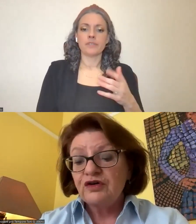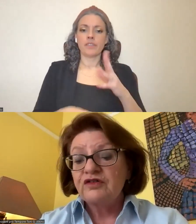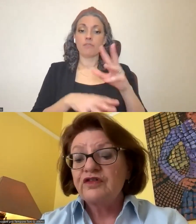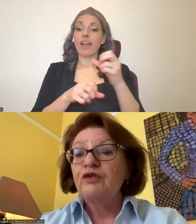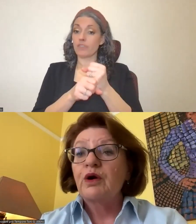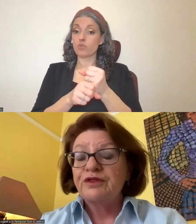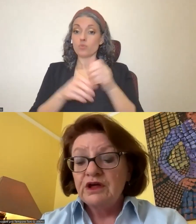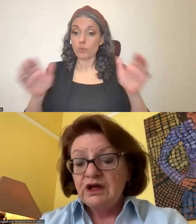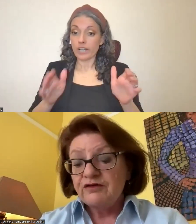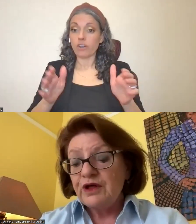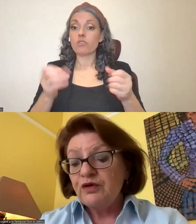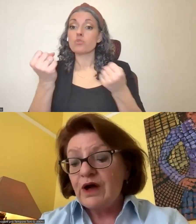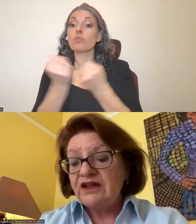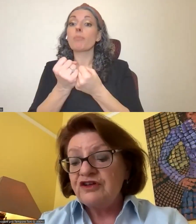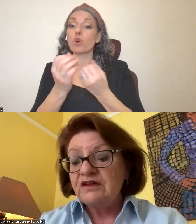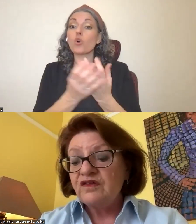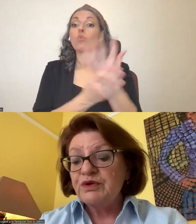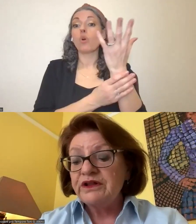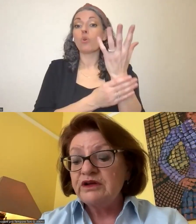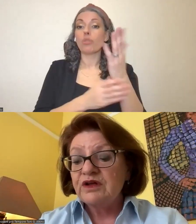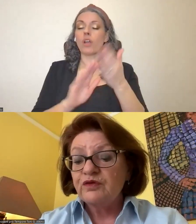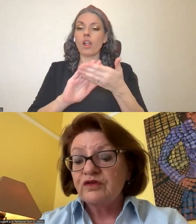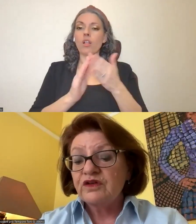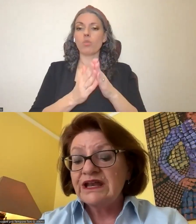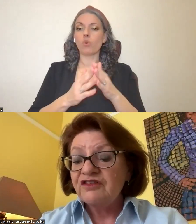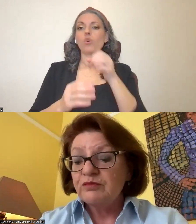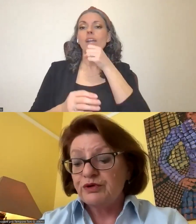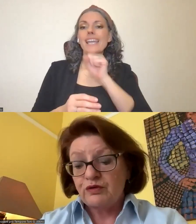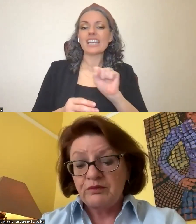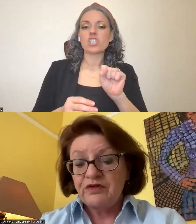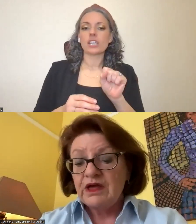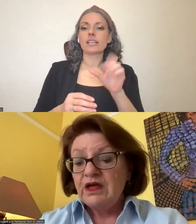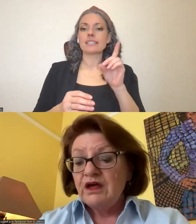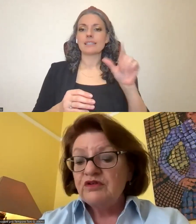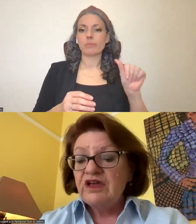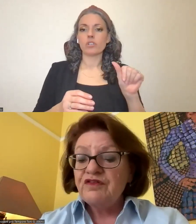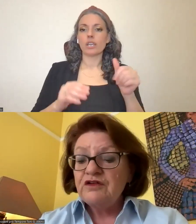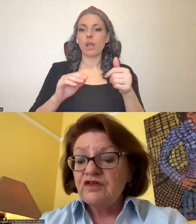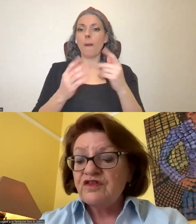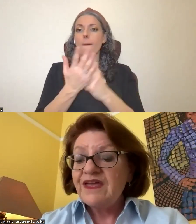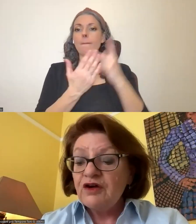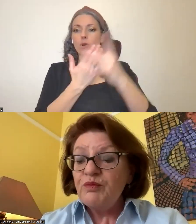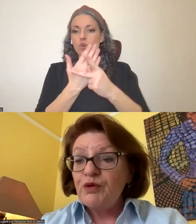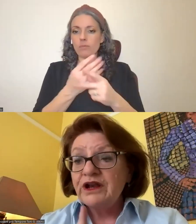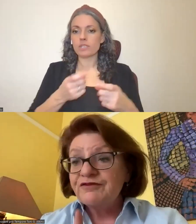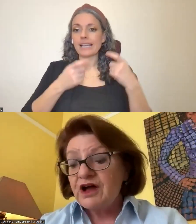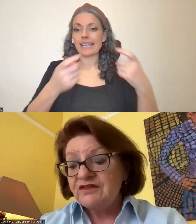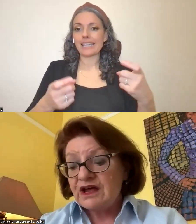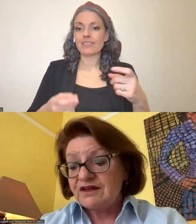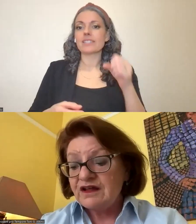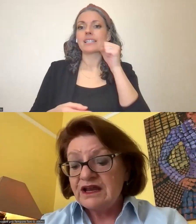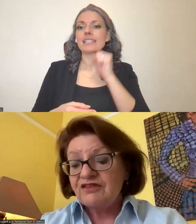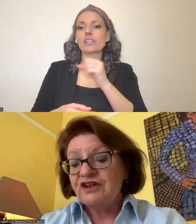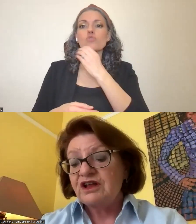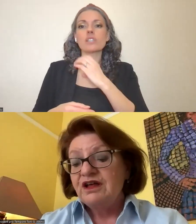and encouraged the growth of local aging and disability resource connection programs, which gives seniors a single point of